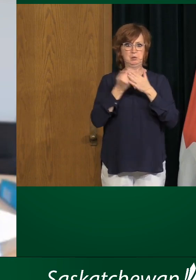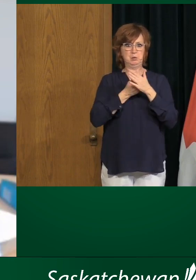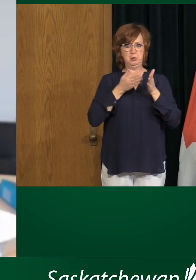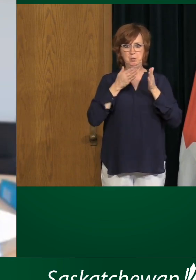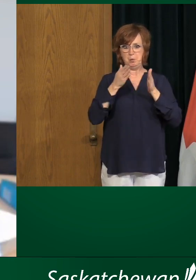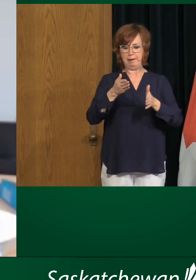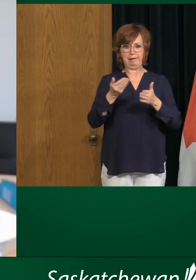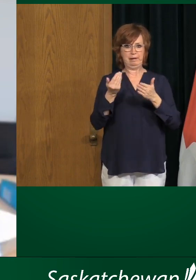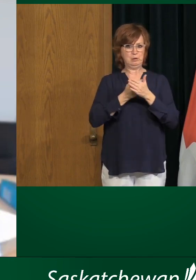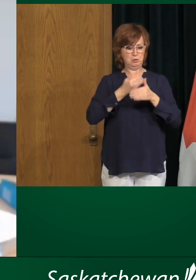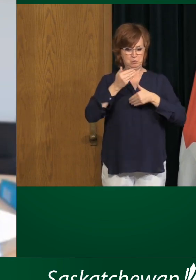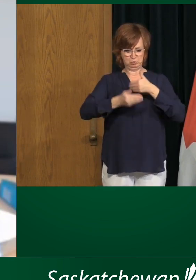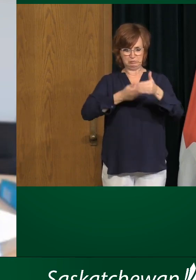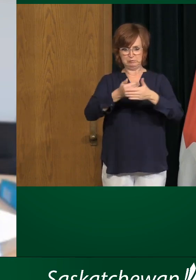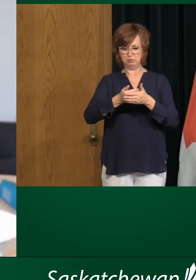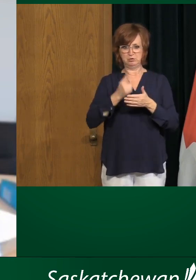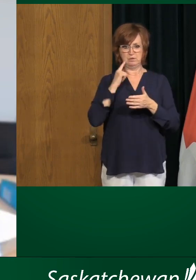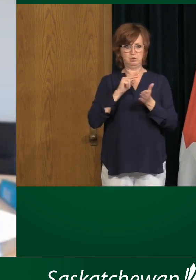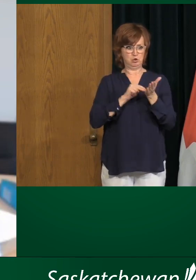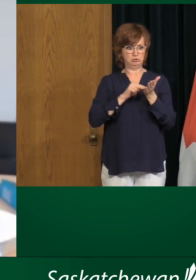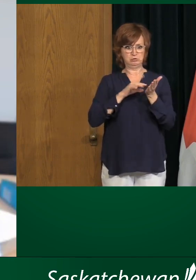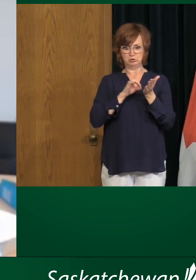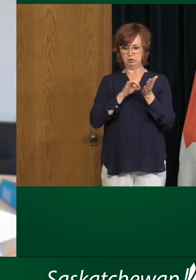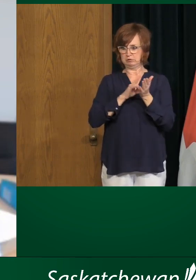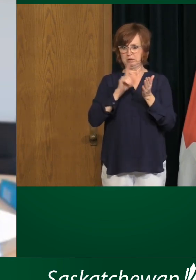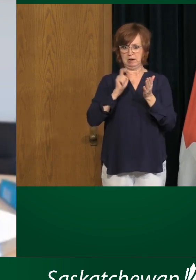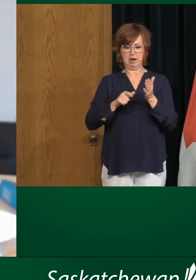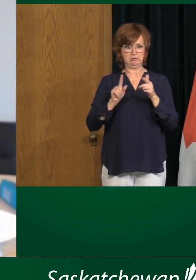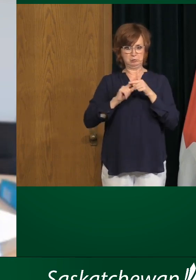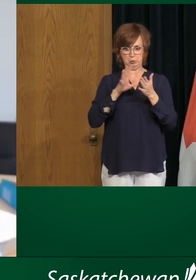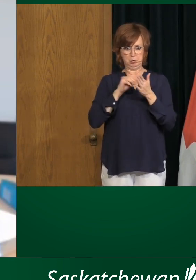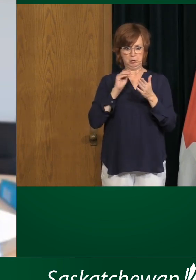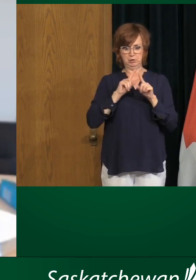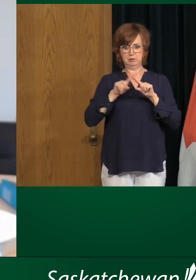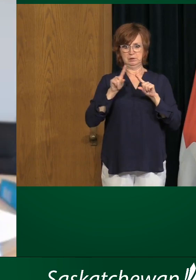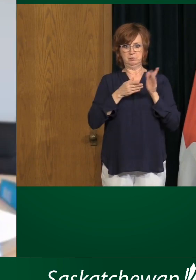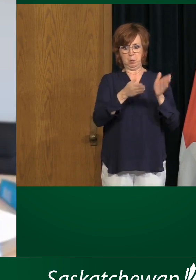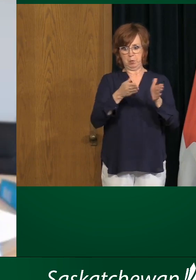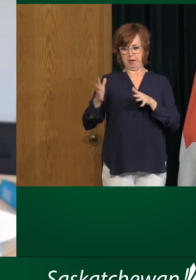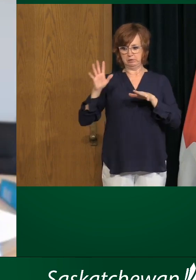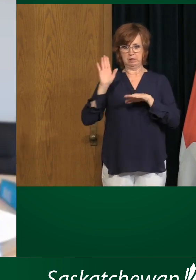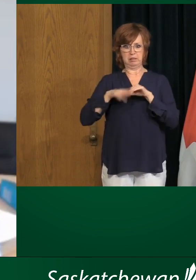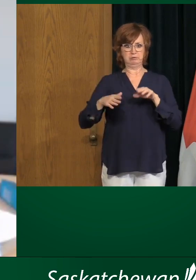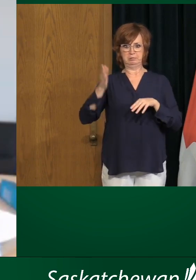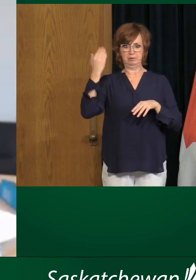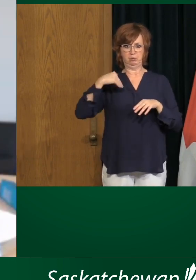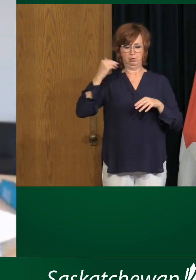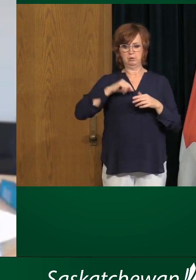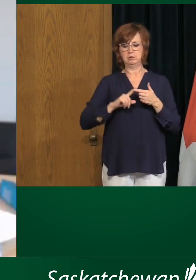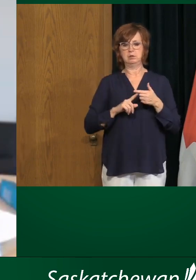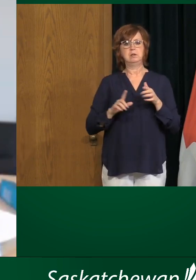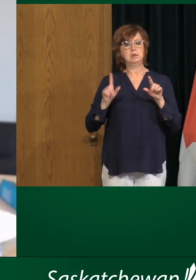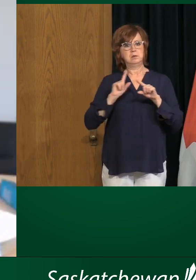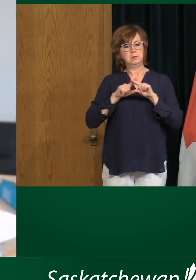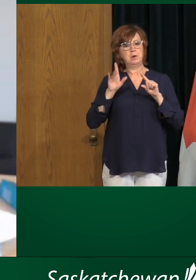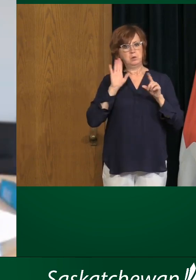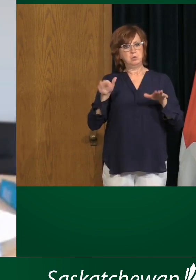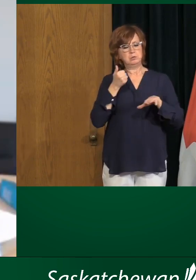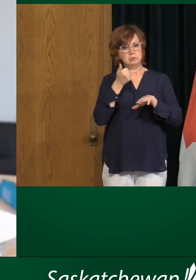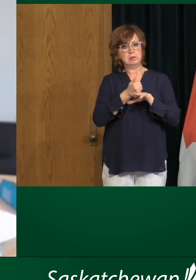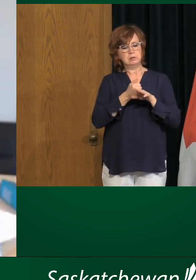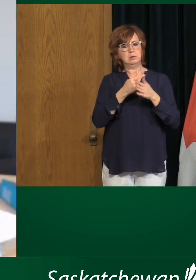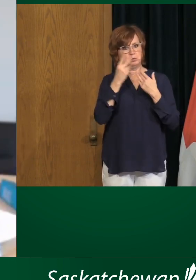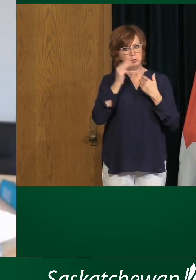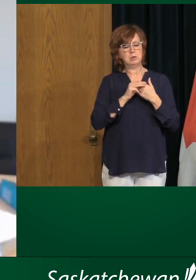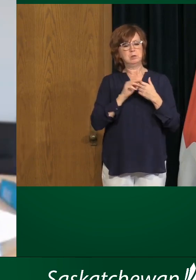online programs and virtual care have become essential and will continue to play a role in the delivery of healthcare services across the